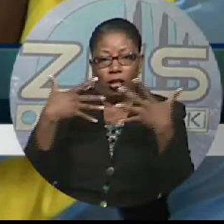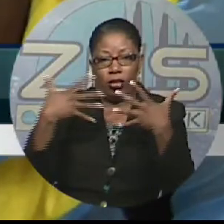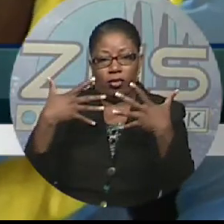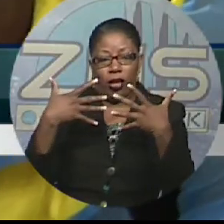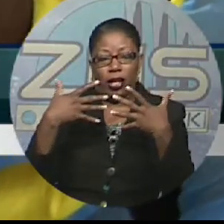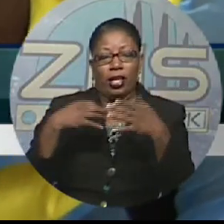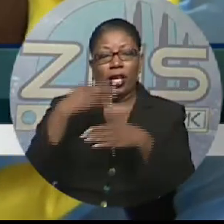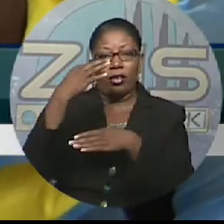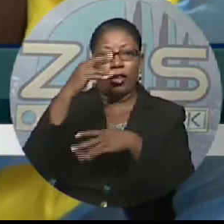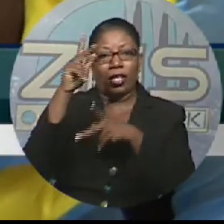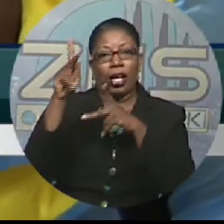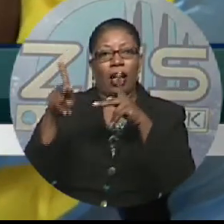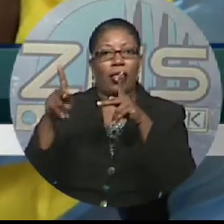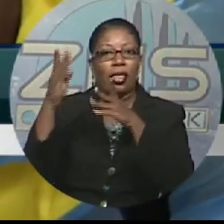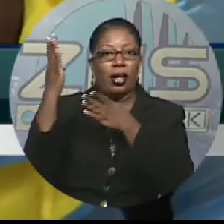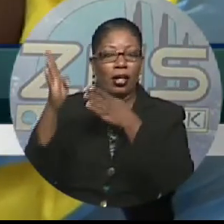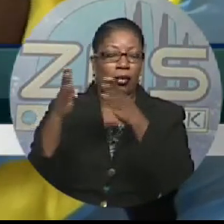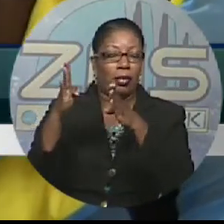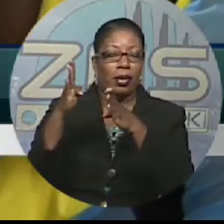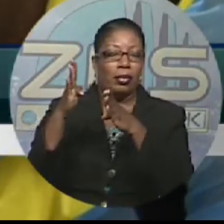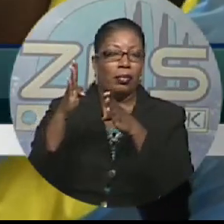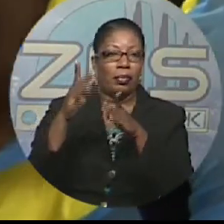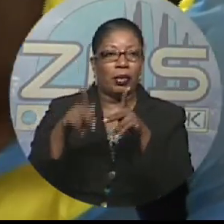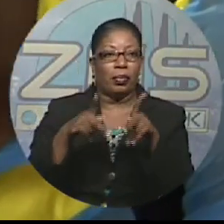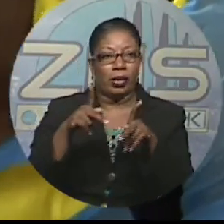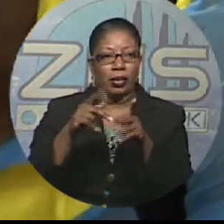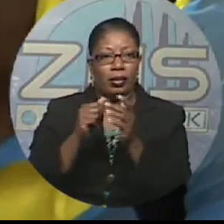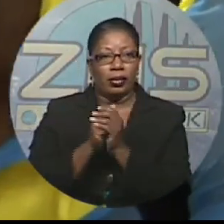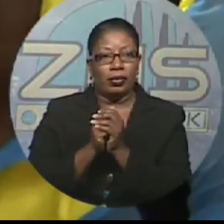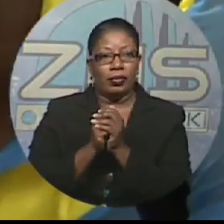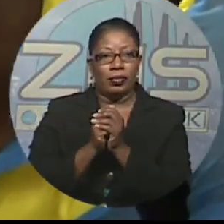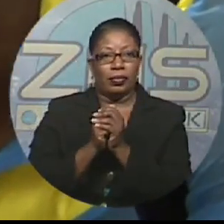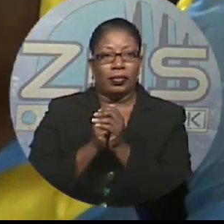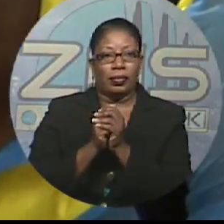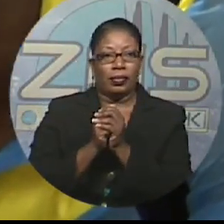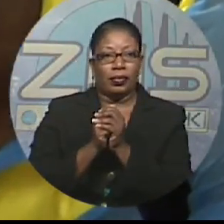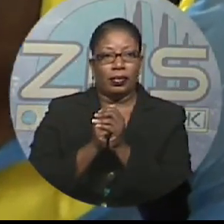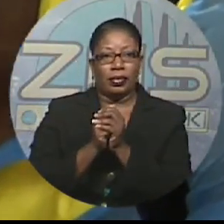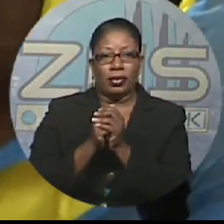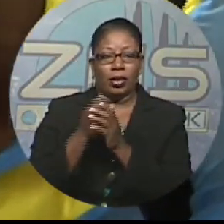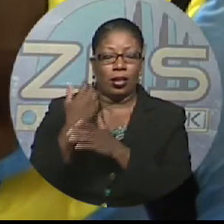my head. I can't lie about that. I was like, monkey told you.